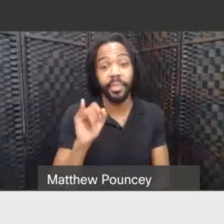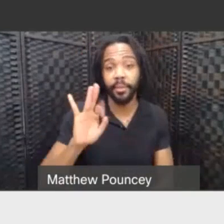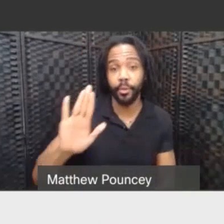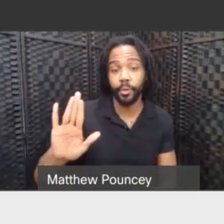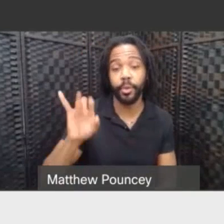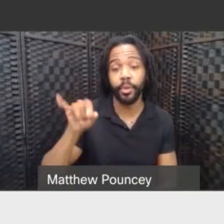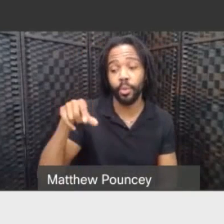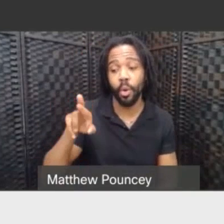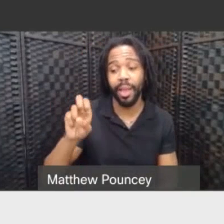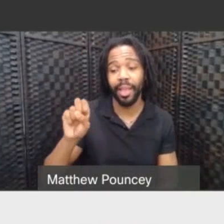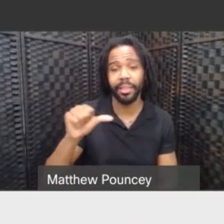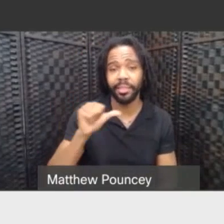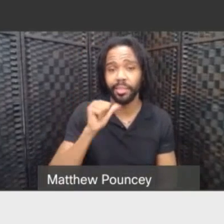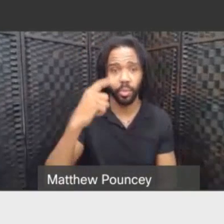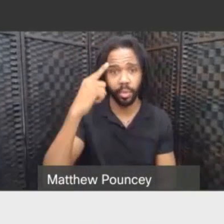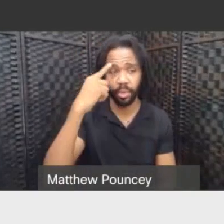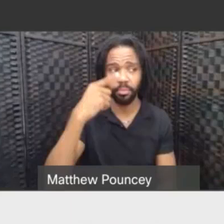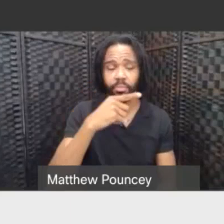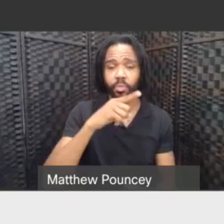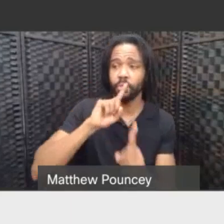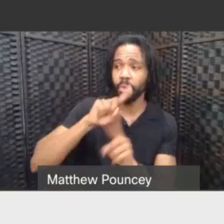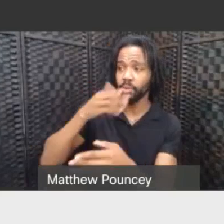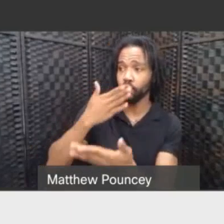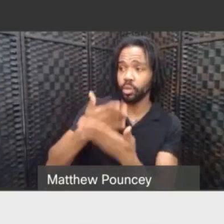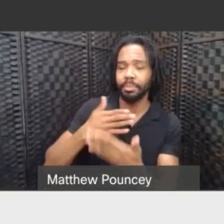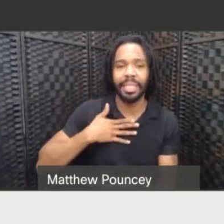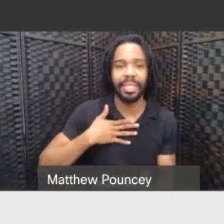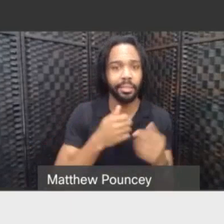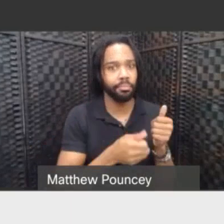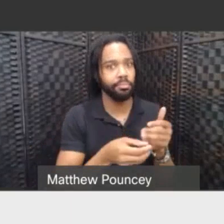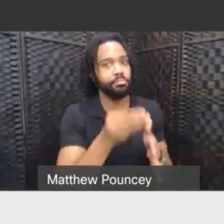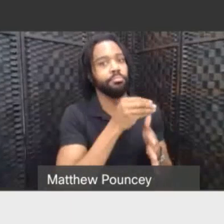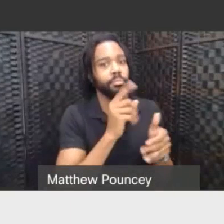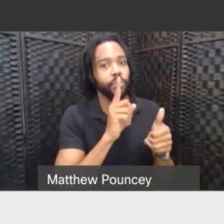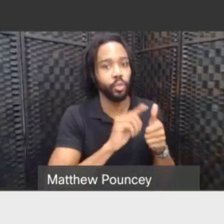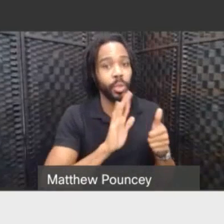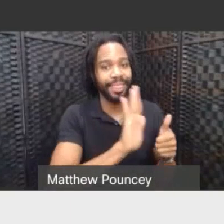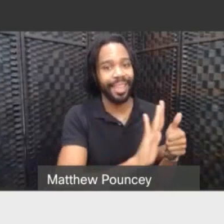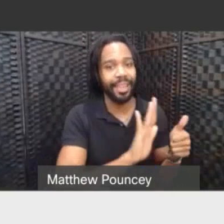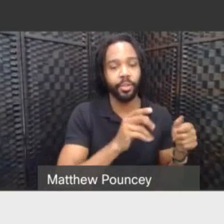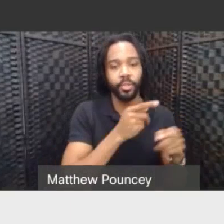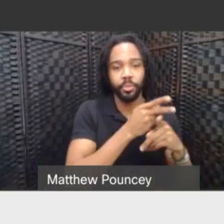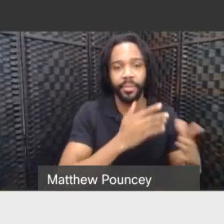is inadequate, then please escalate that to their supervisor.